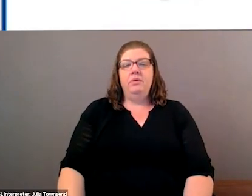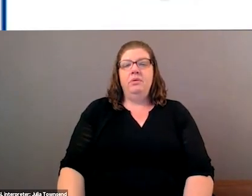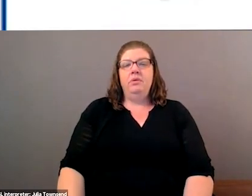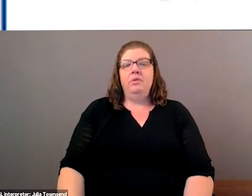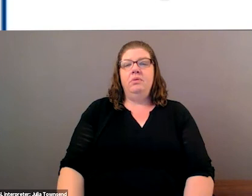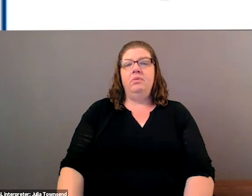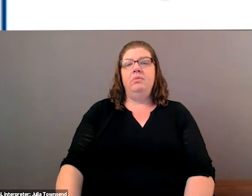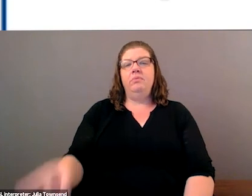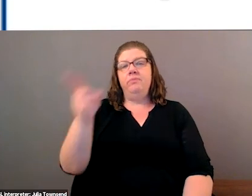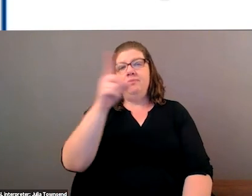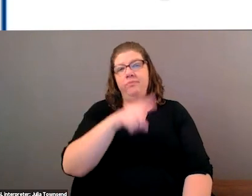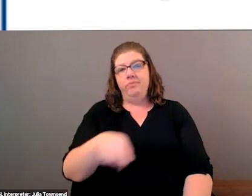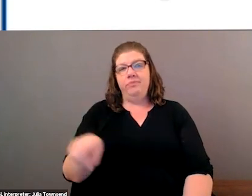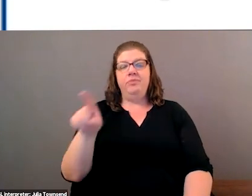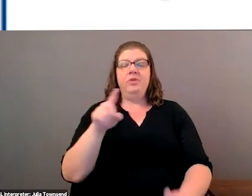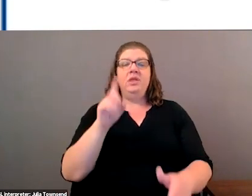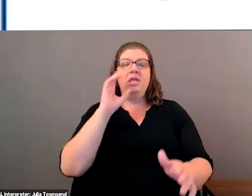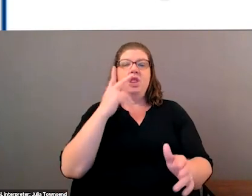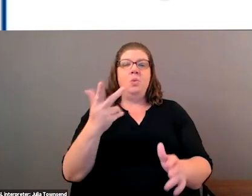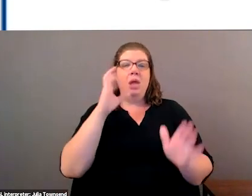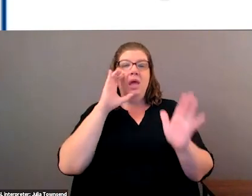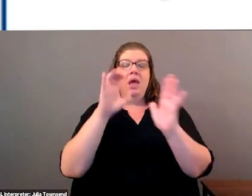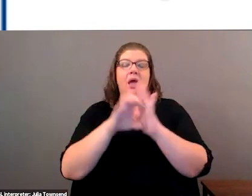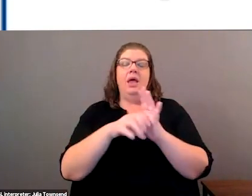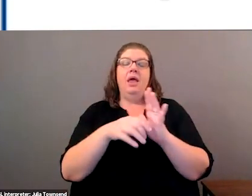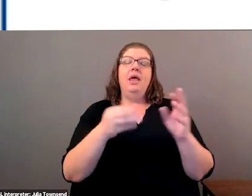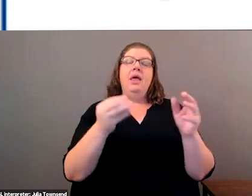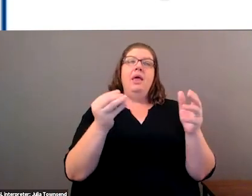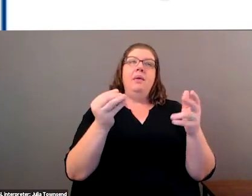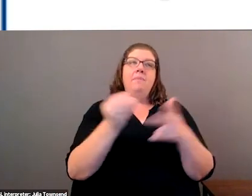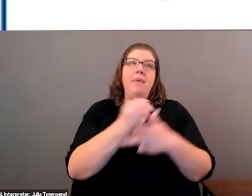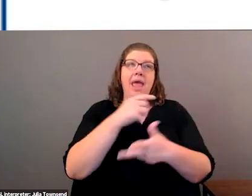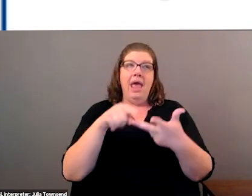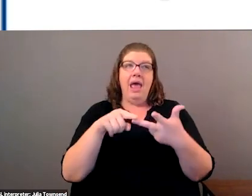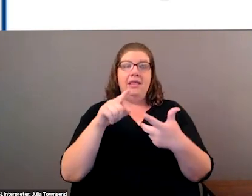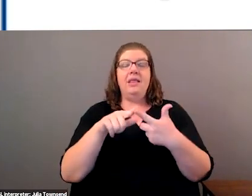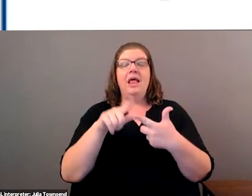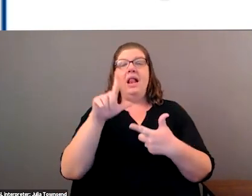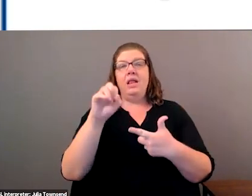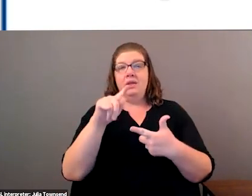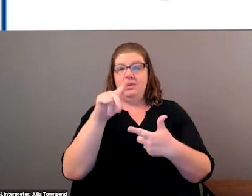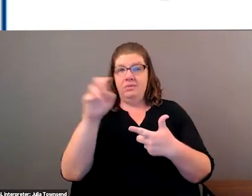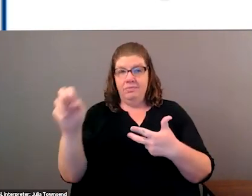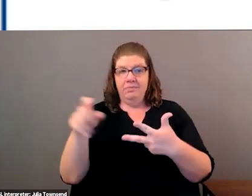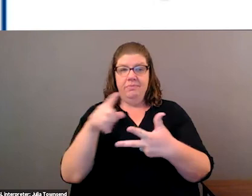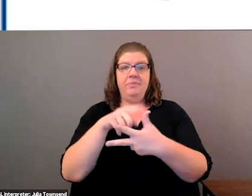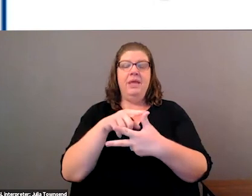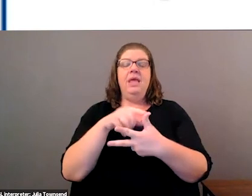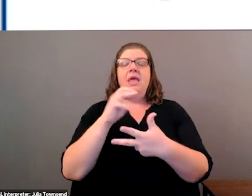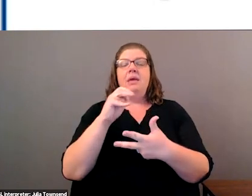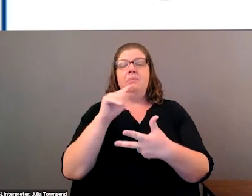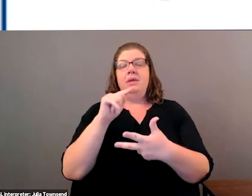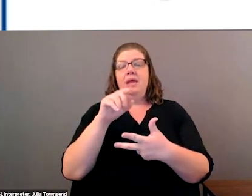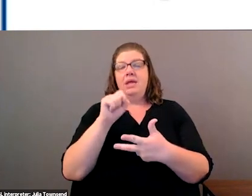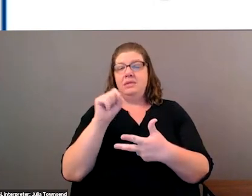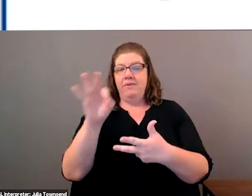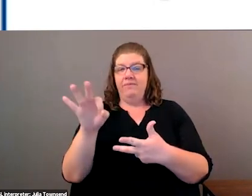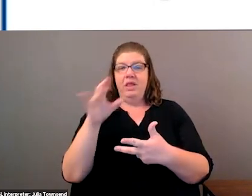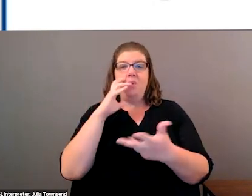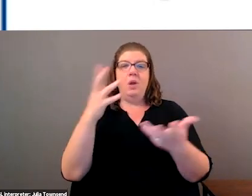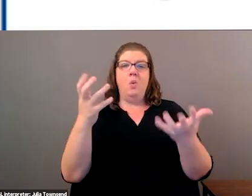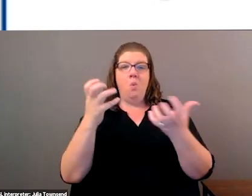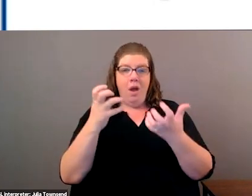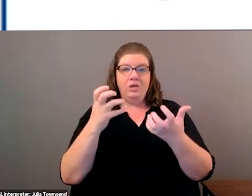see a repeat of these three icons that represent math and language other than English and the MTSS, that we want